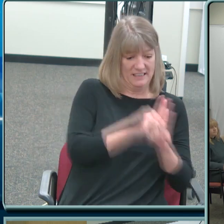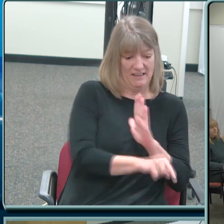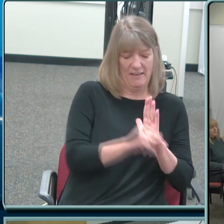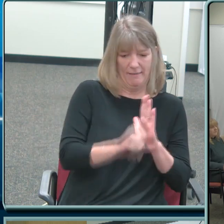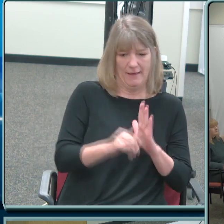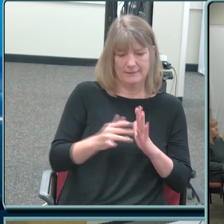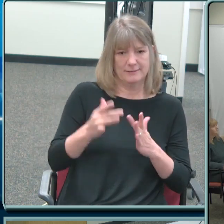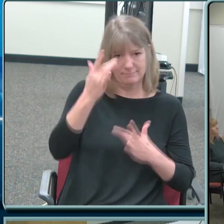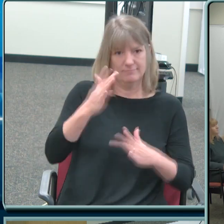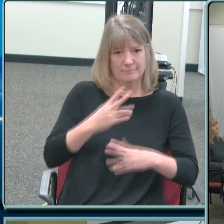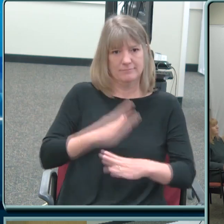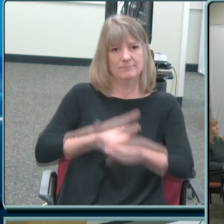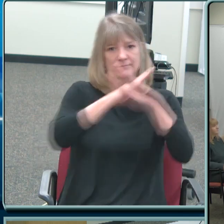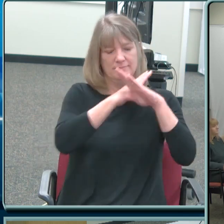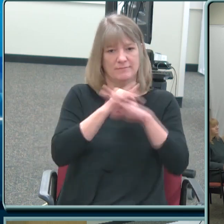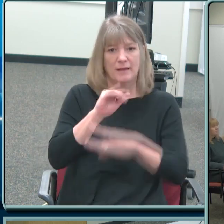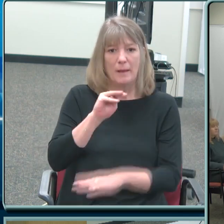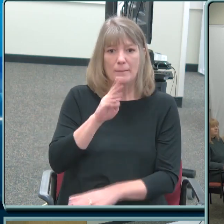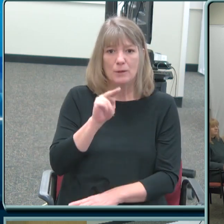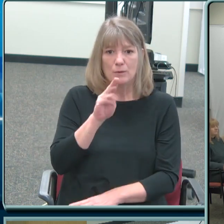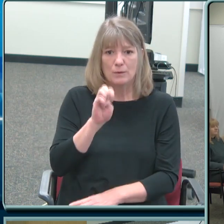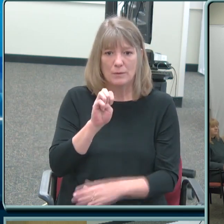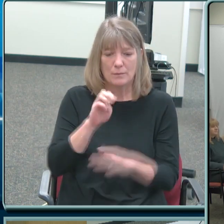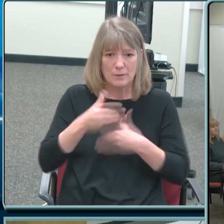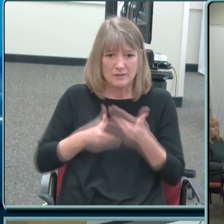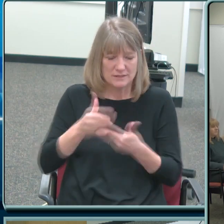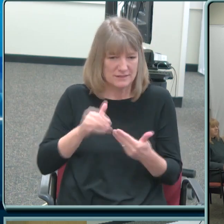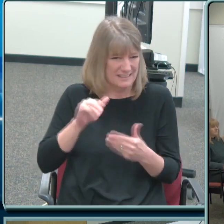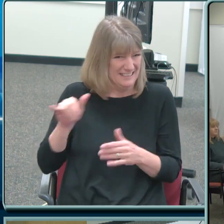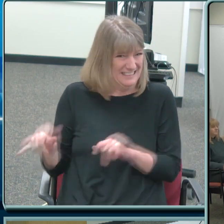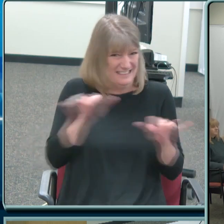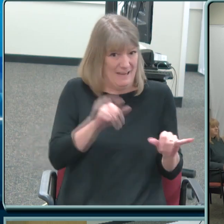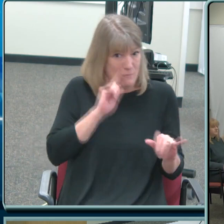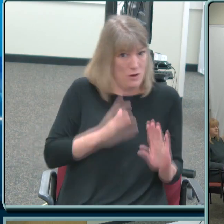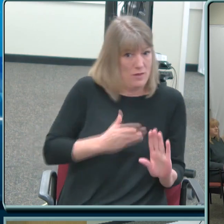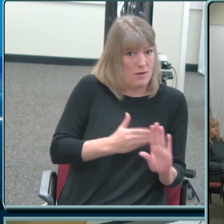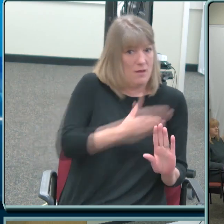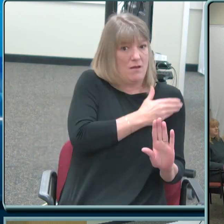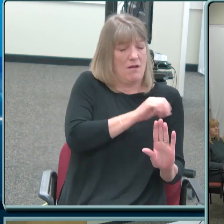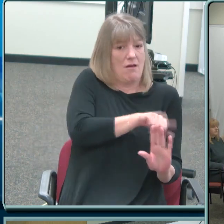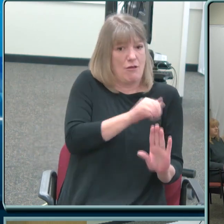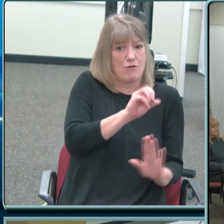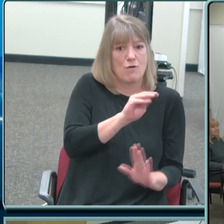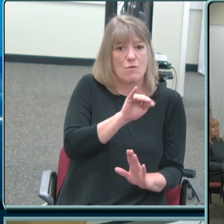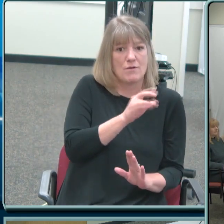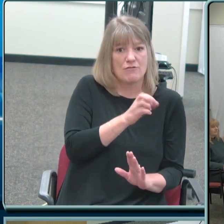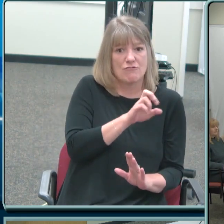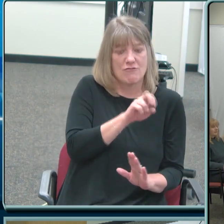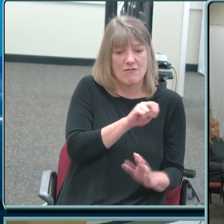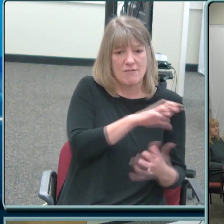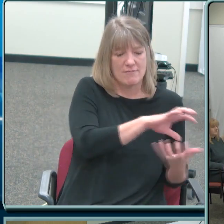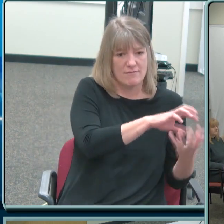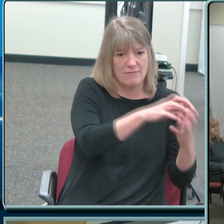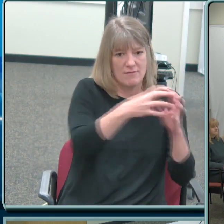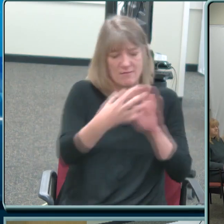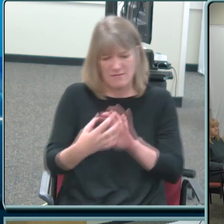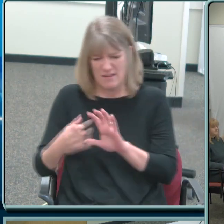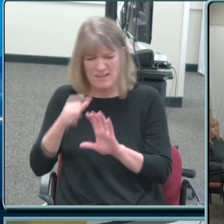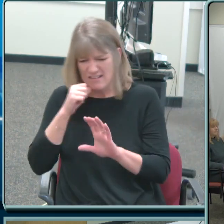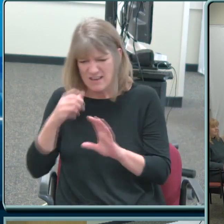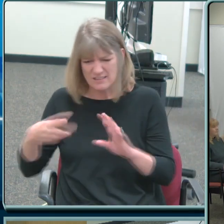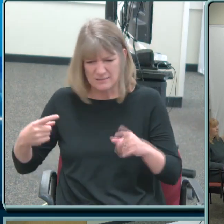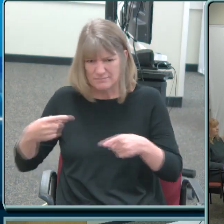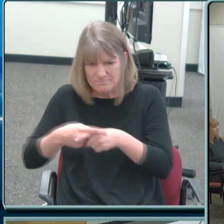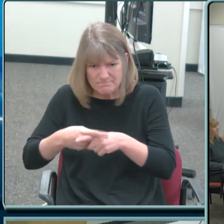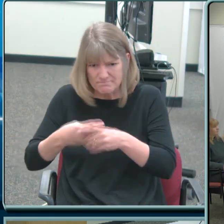process. And this one, just like what happened with the other earlier Omicrons, show that it doesn't bind as well as